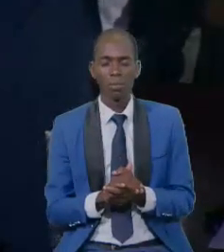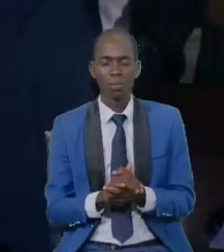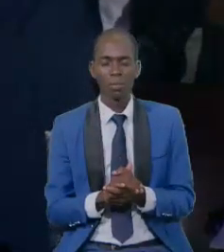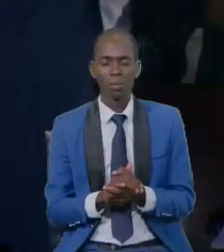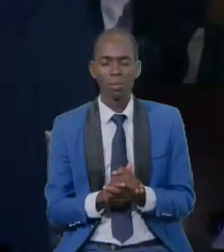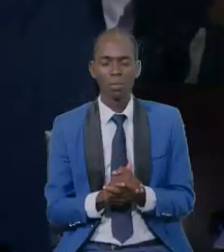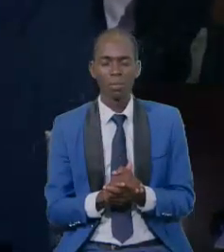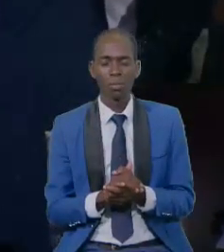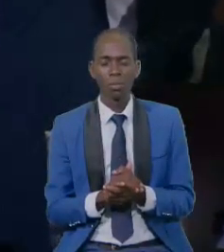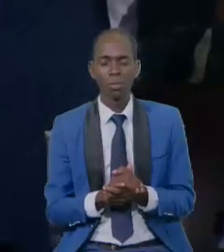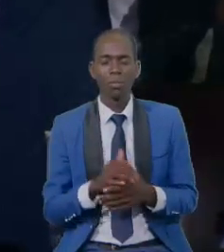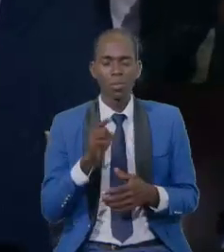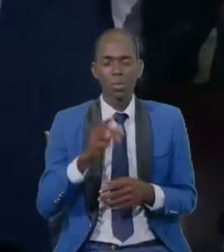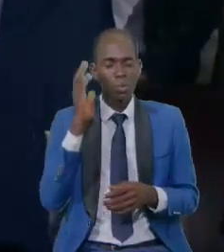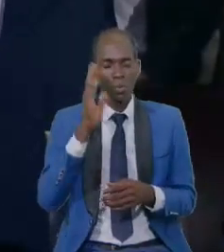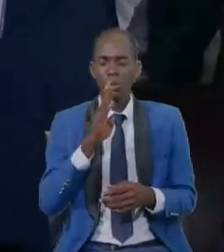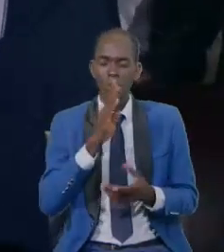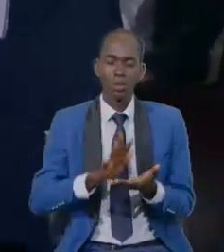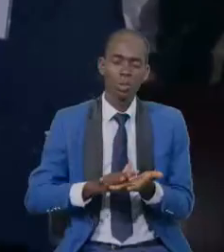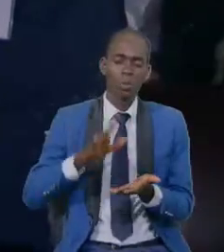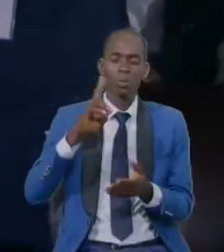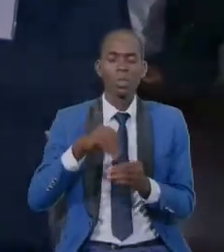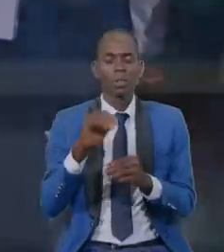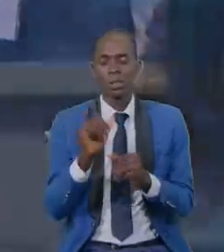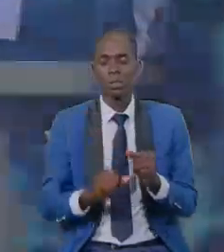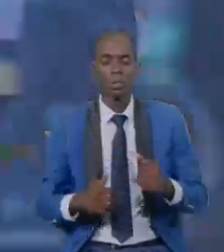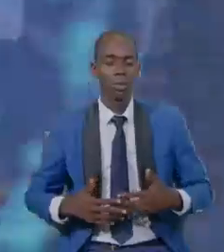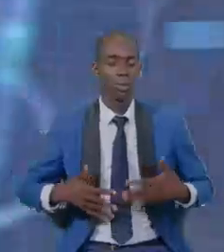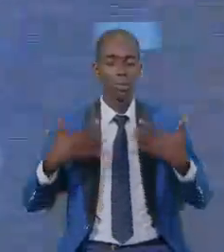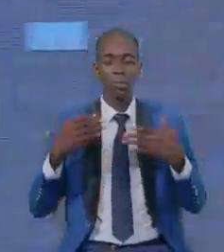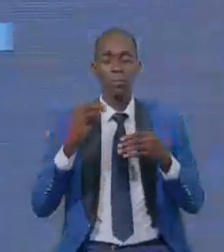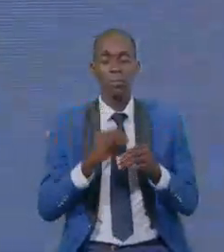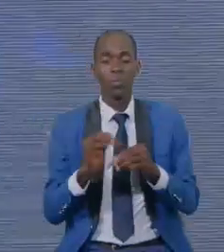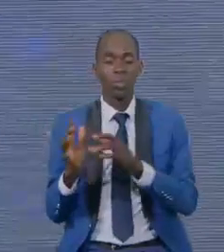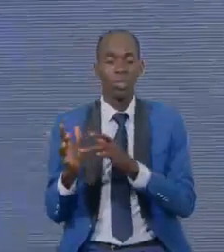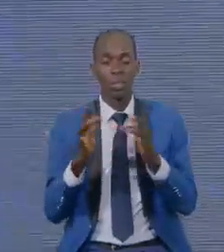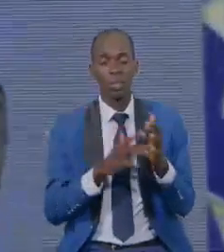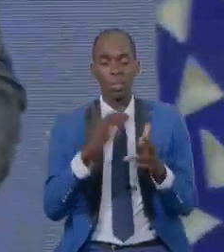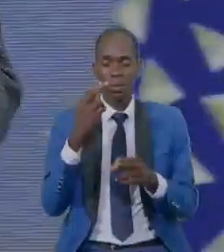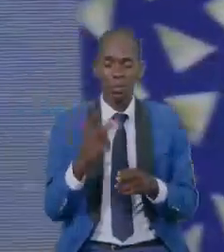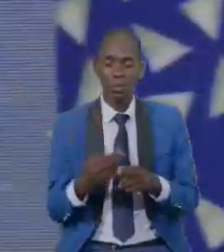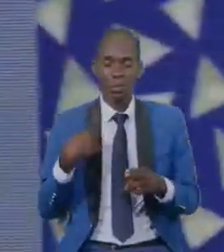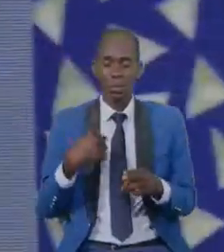You'll be glorified in every life. In Jesus'